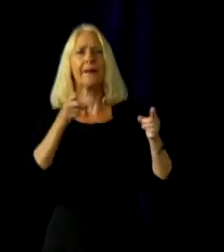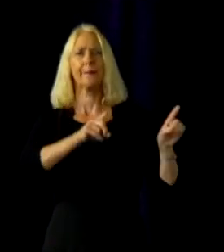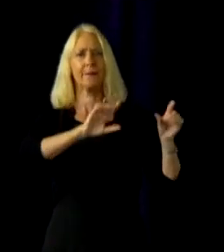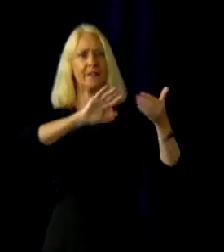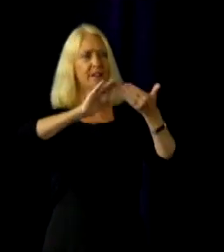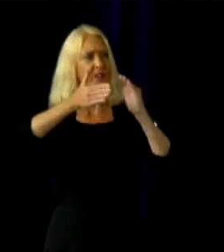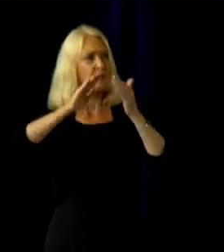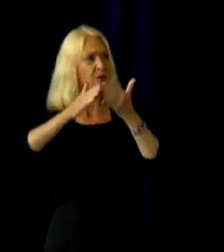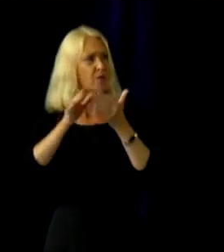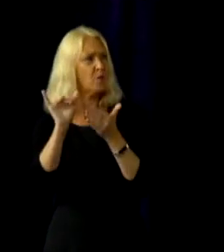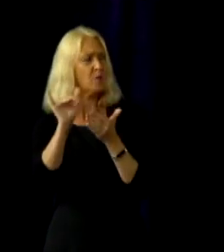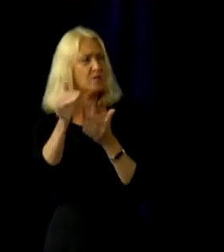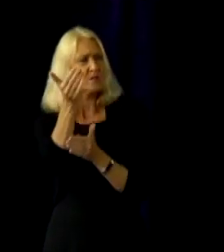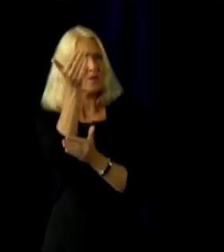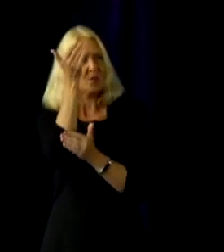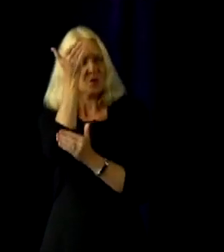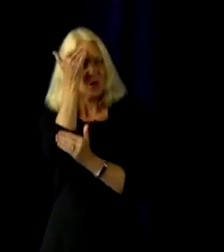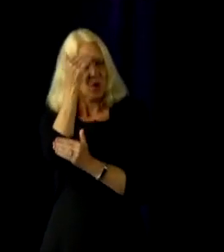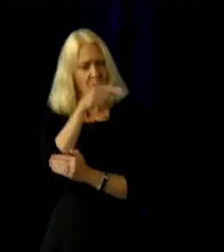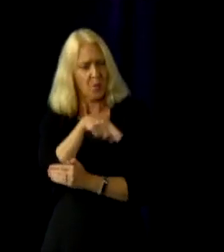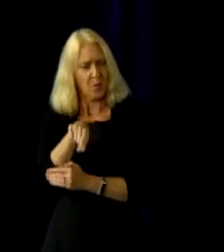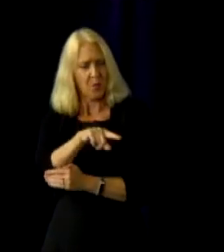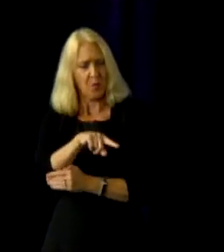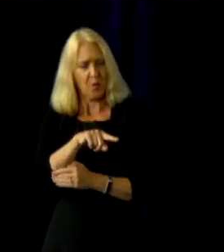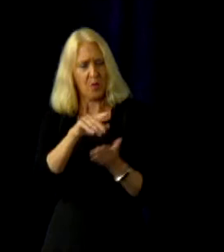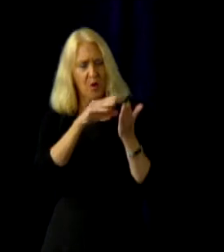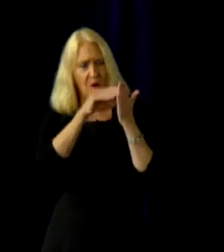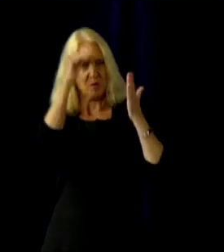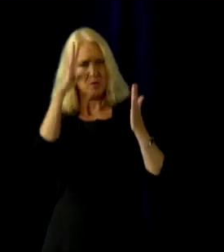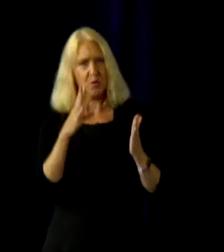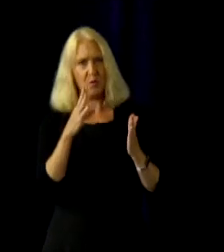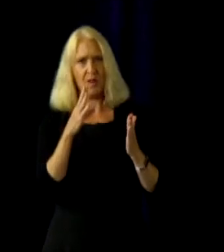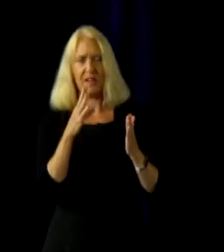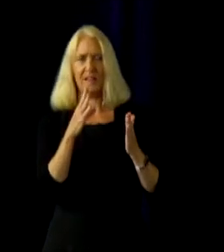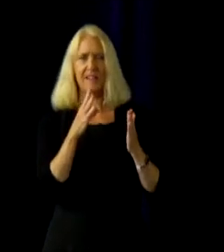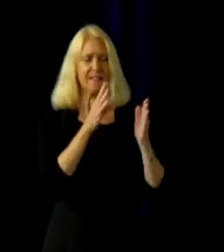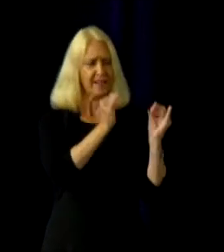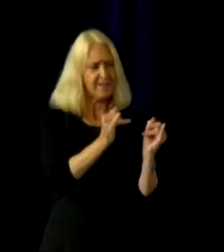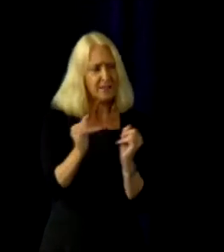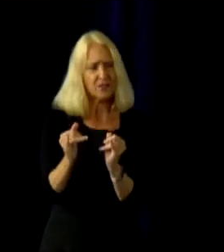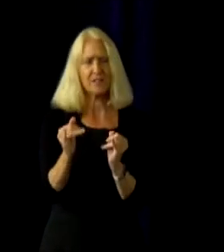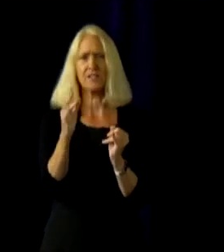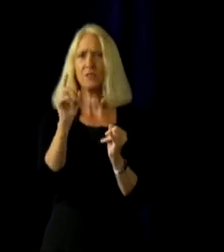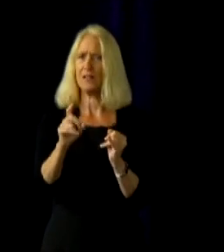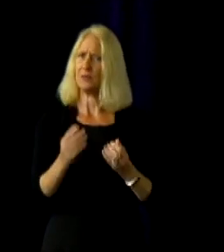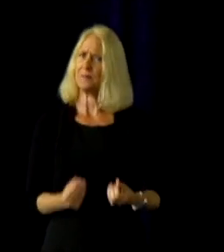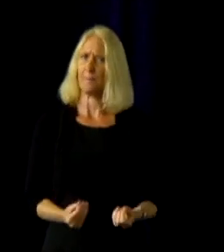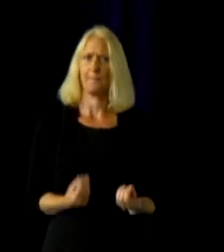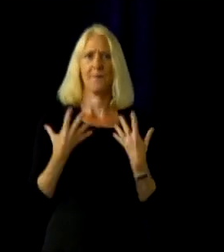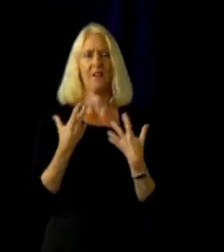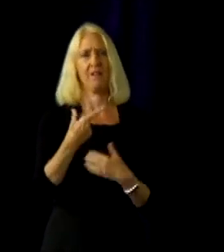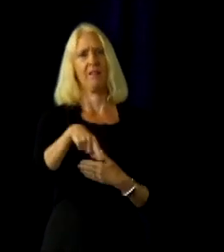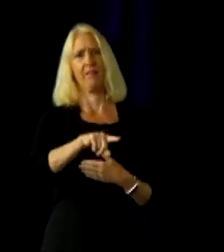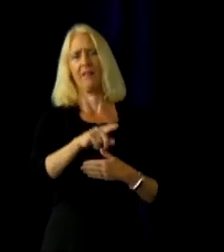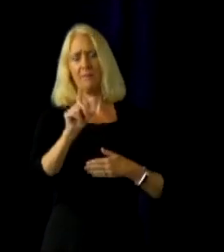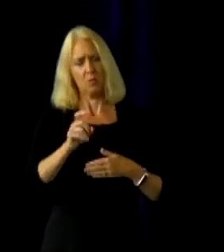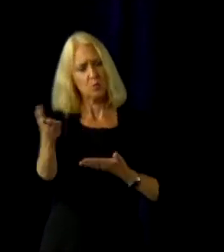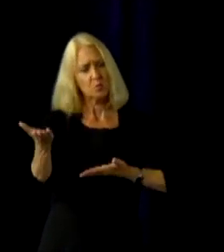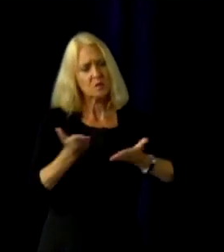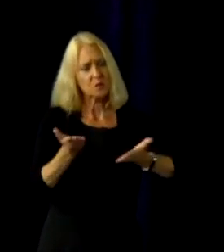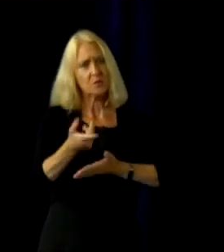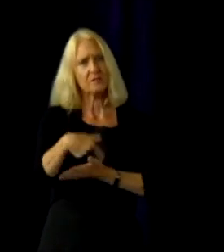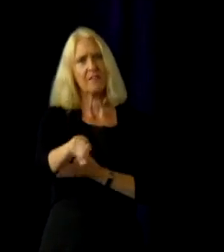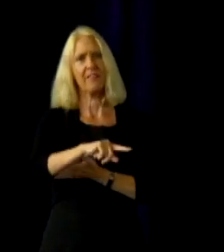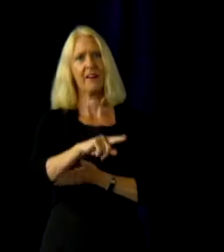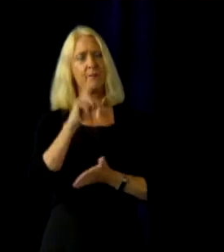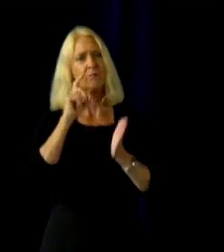also know your students individually, be inspirational leaders, be servant leaders, recognizing our